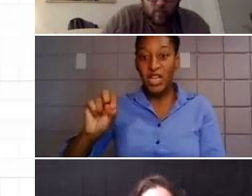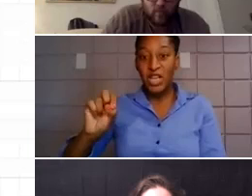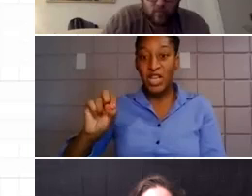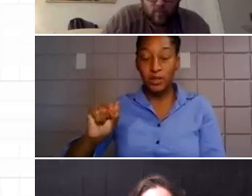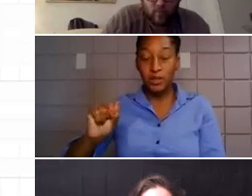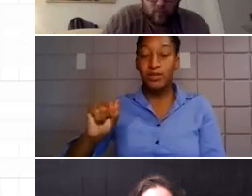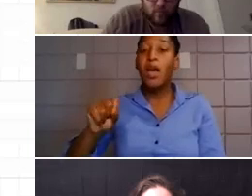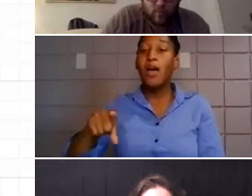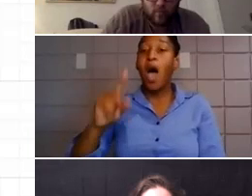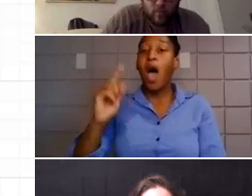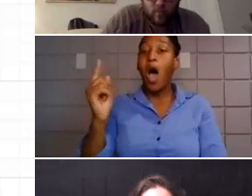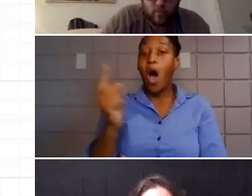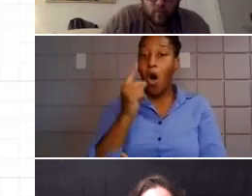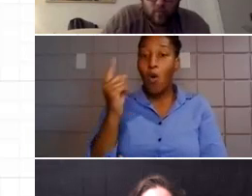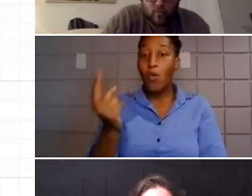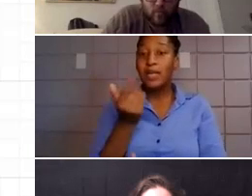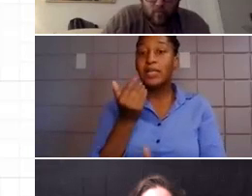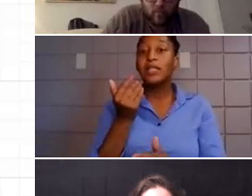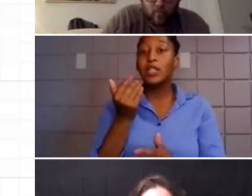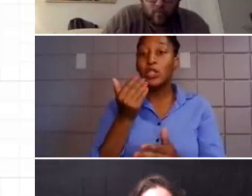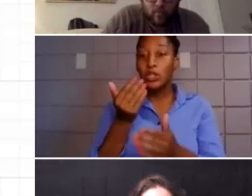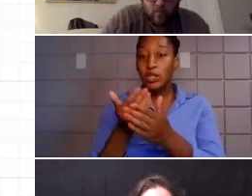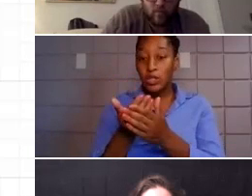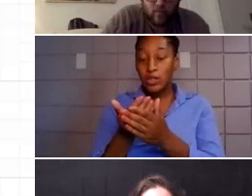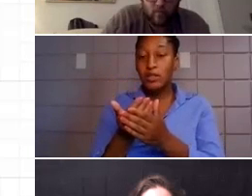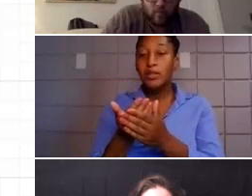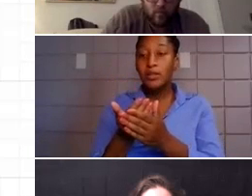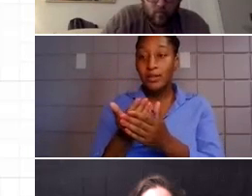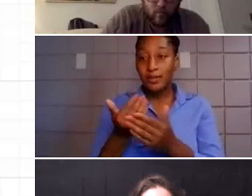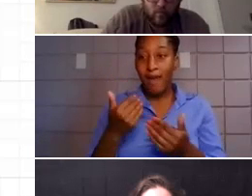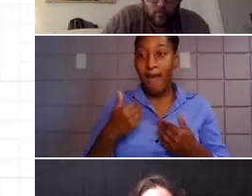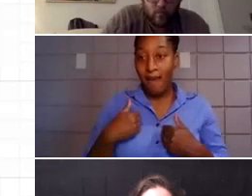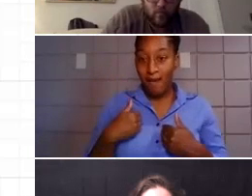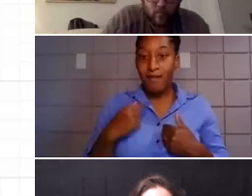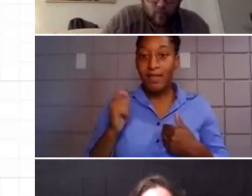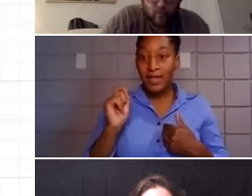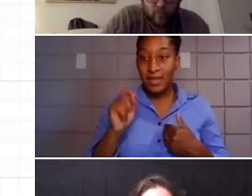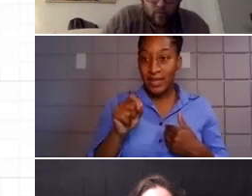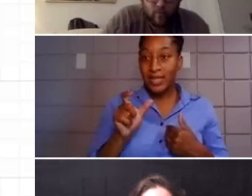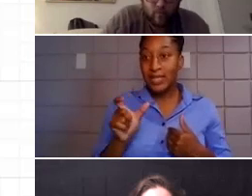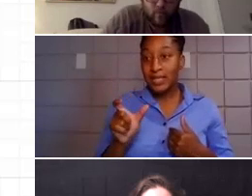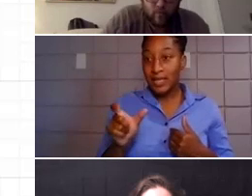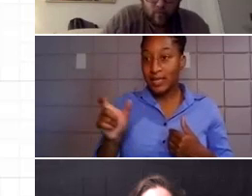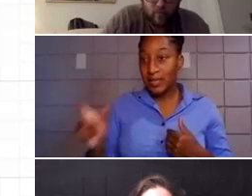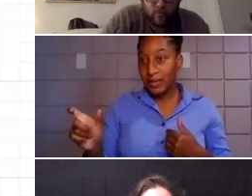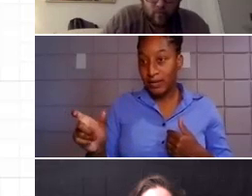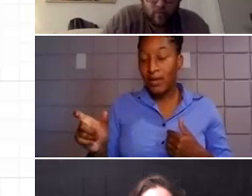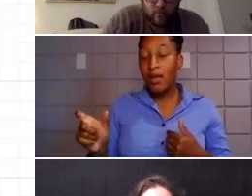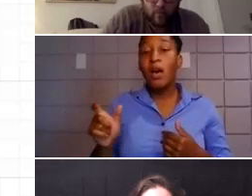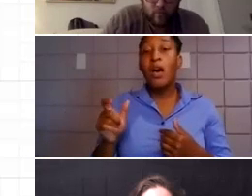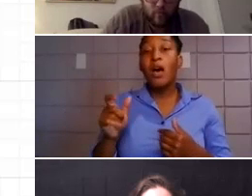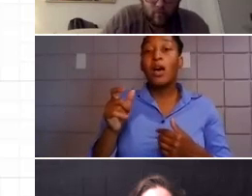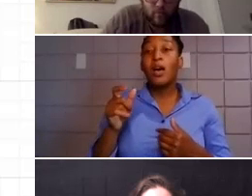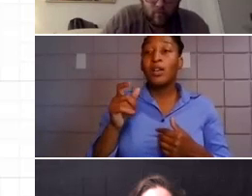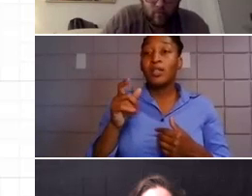to get into, and I know a lot of times in science they you want to get on the significant figures and all those kinds of things. We're not